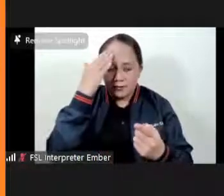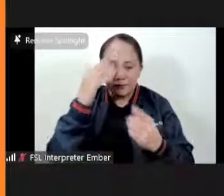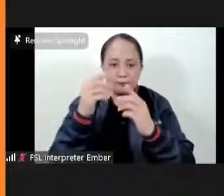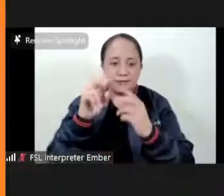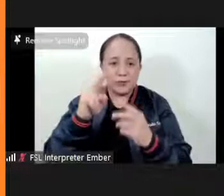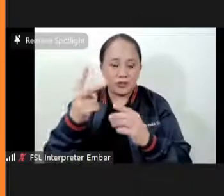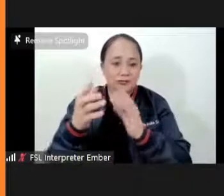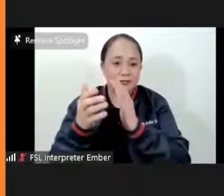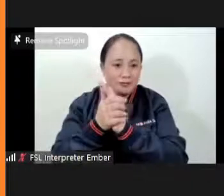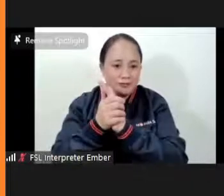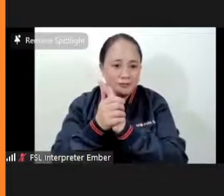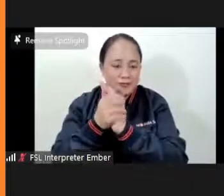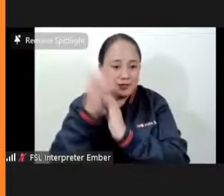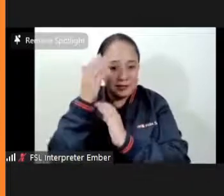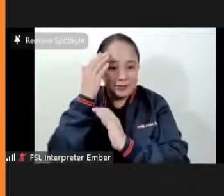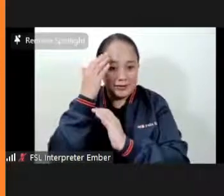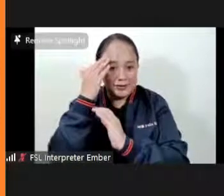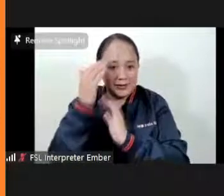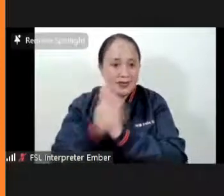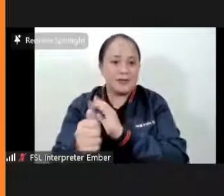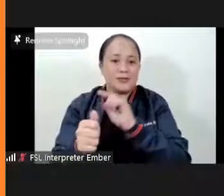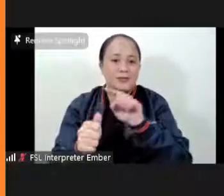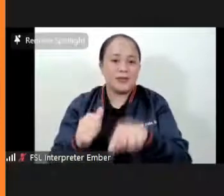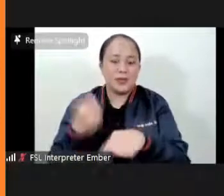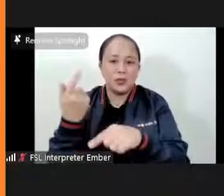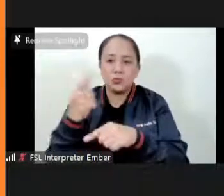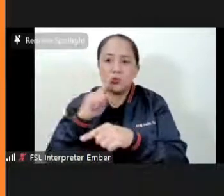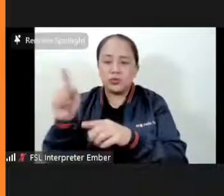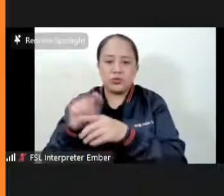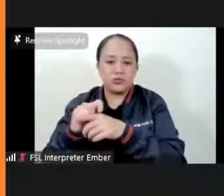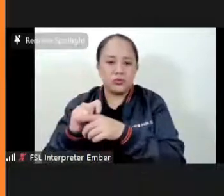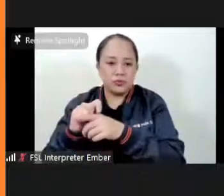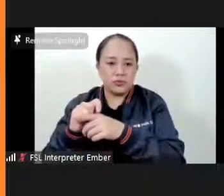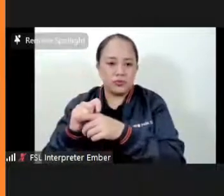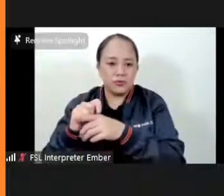practice, so that by the time they enter the next level,